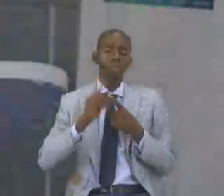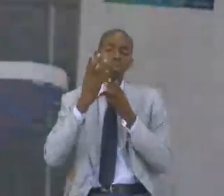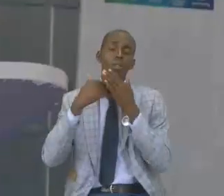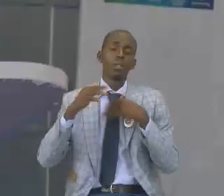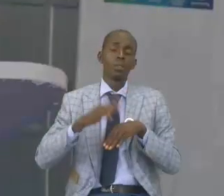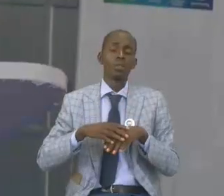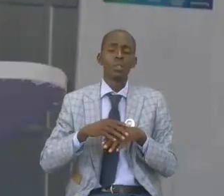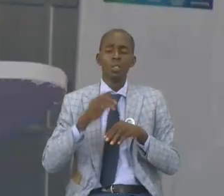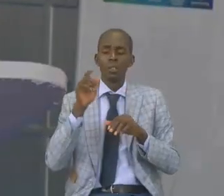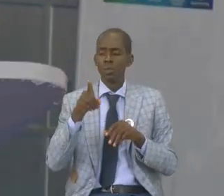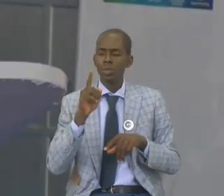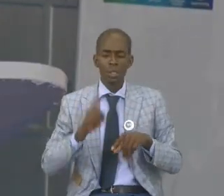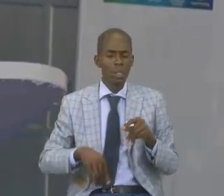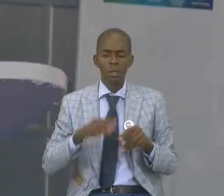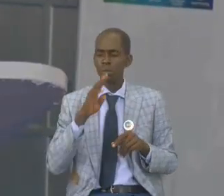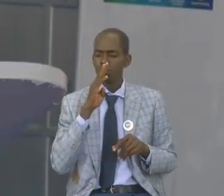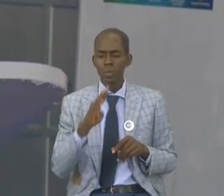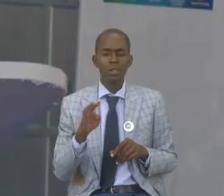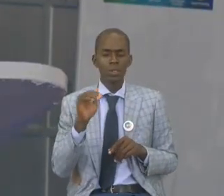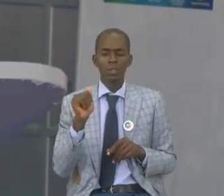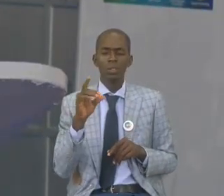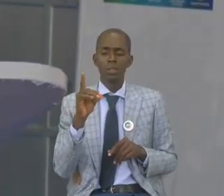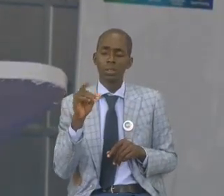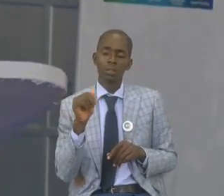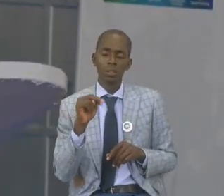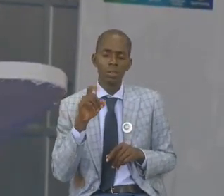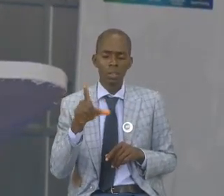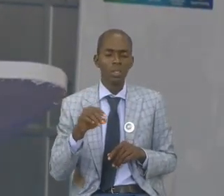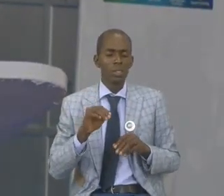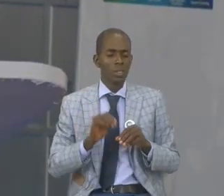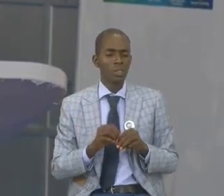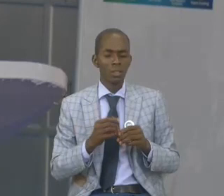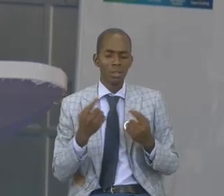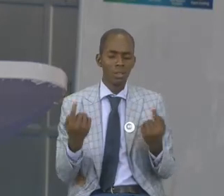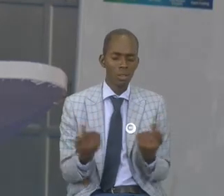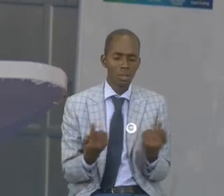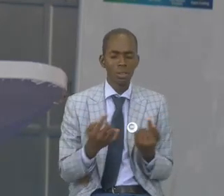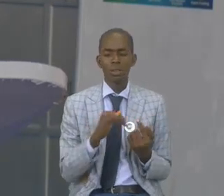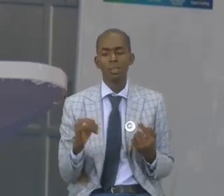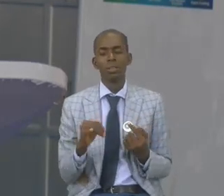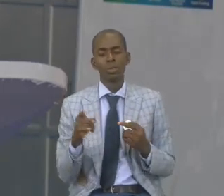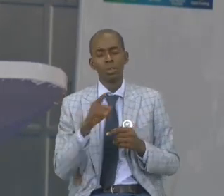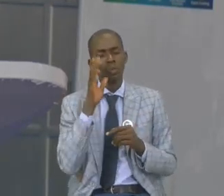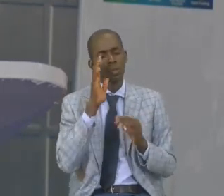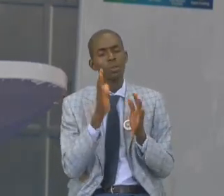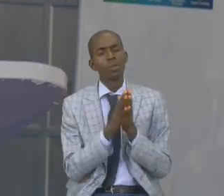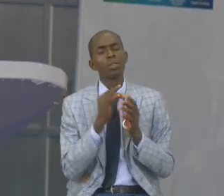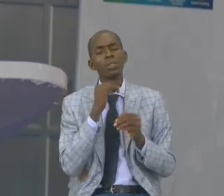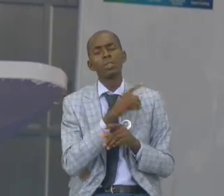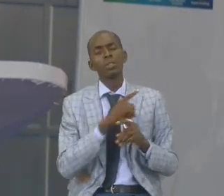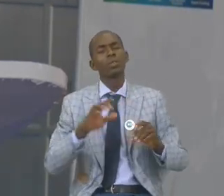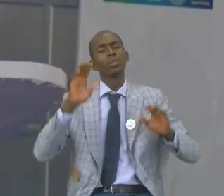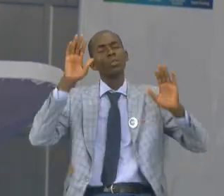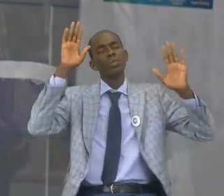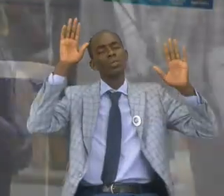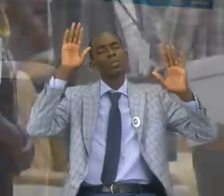your hand and say, oh Lord, I connect with you. I will not serve the devil anymore. I will not serve sin anymore. Just tell the Lord as you raise